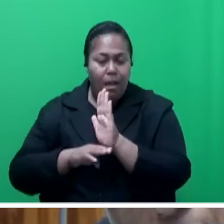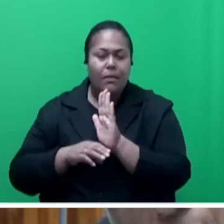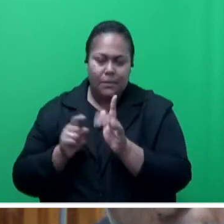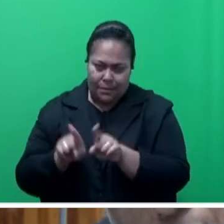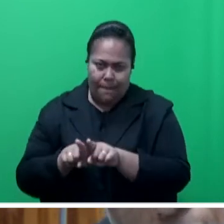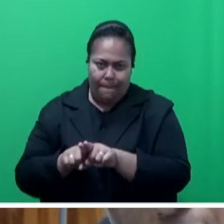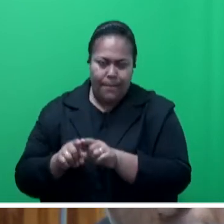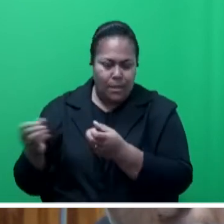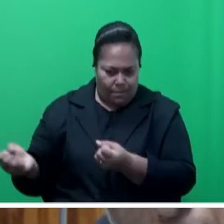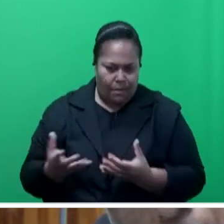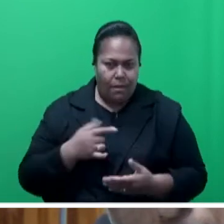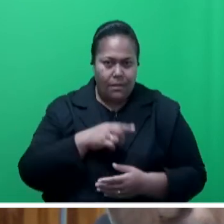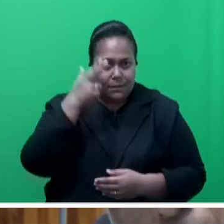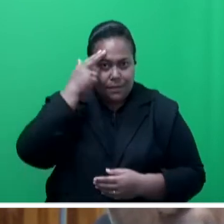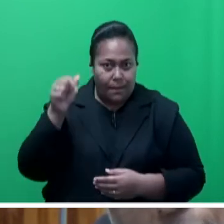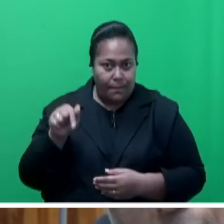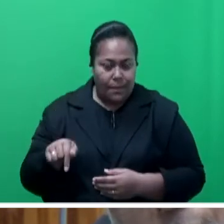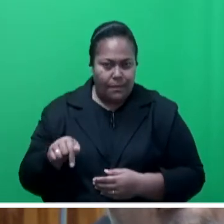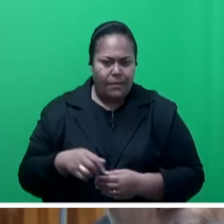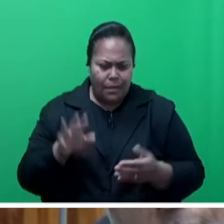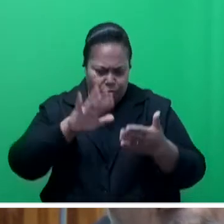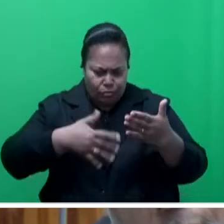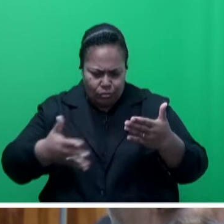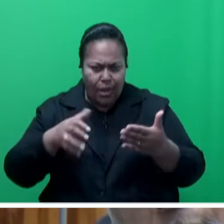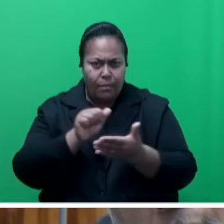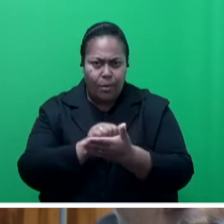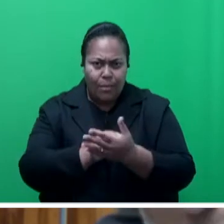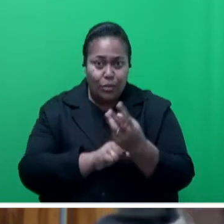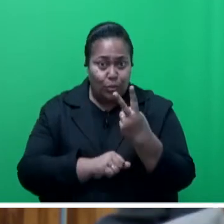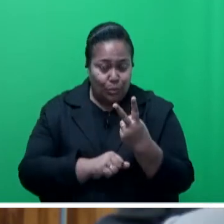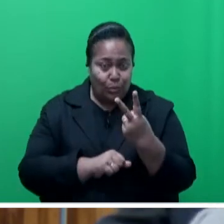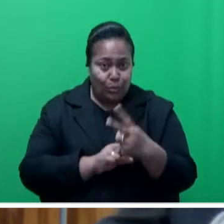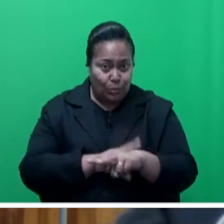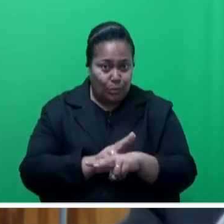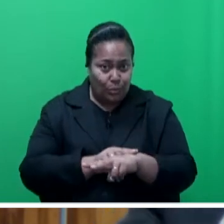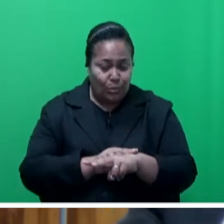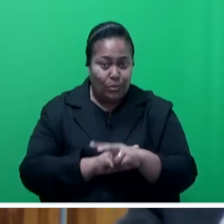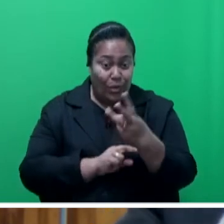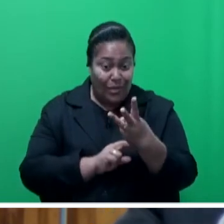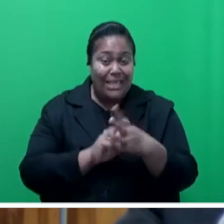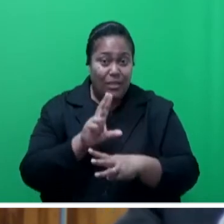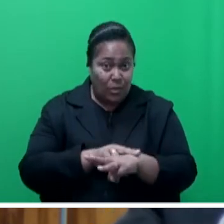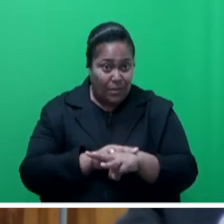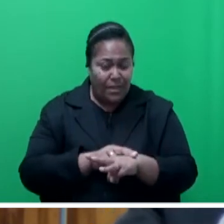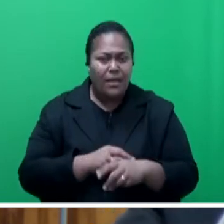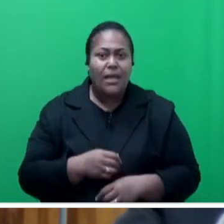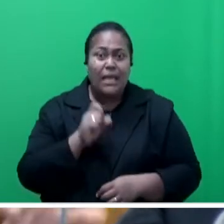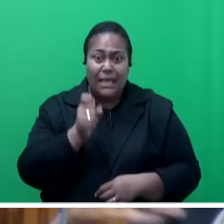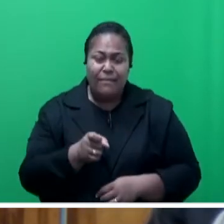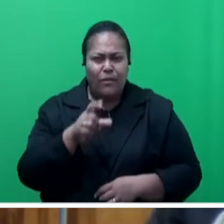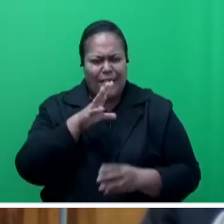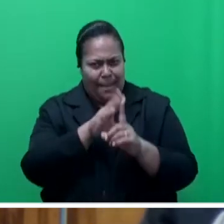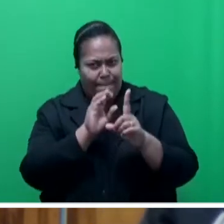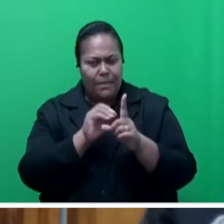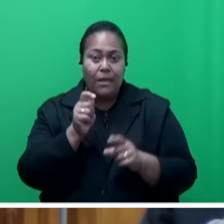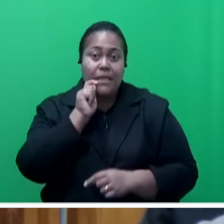triaged by Dr. Barat and also Dr. Sahin and Dr. Sukapa. And if it's coming from Taviuni, for example, then